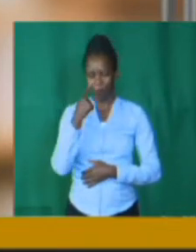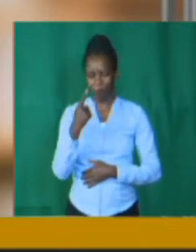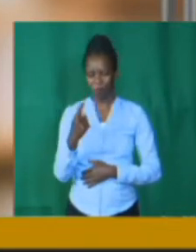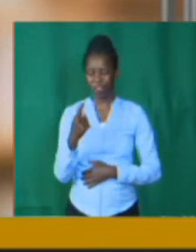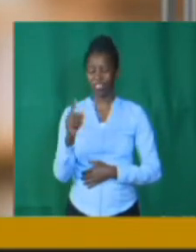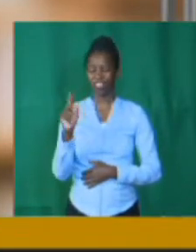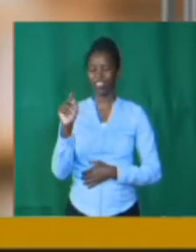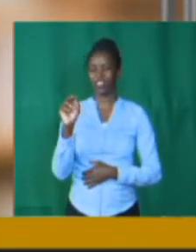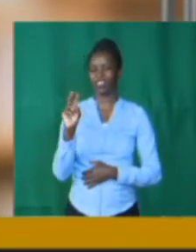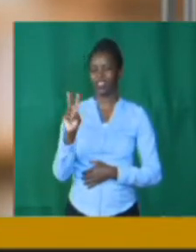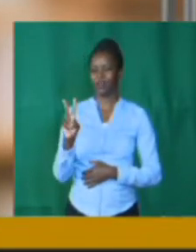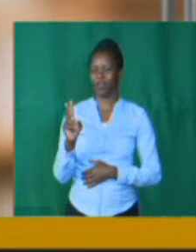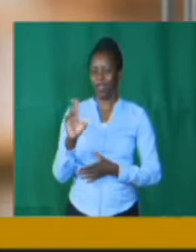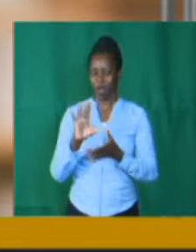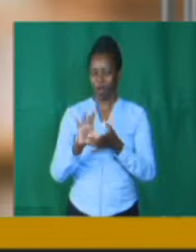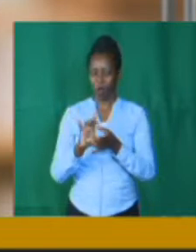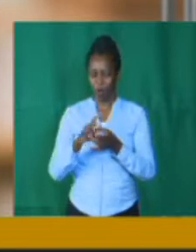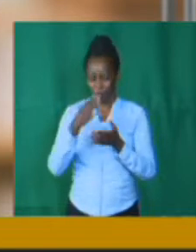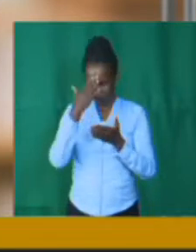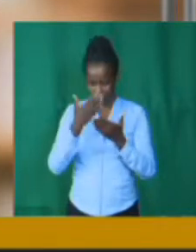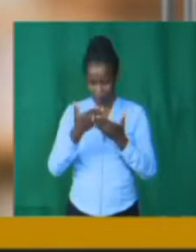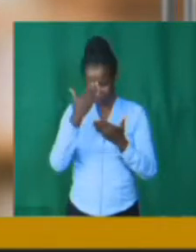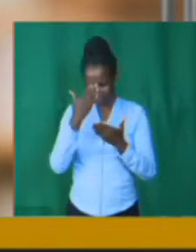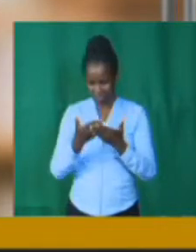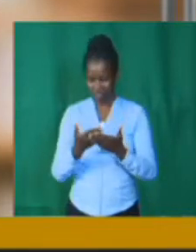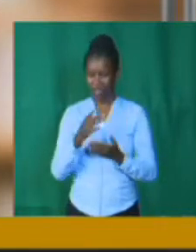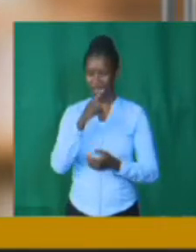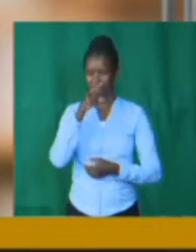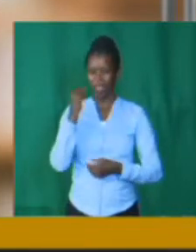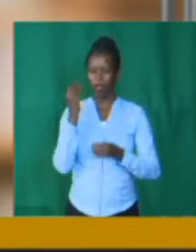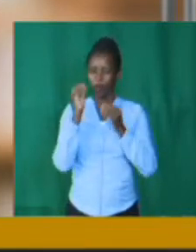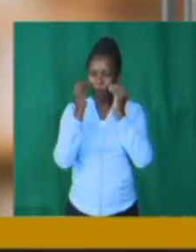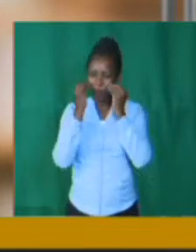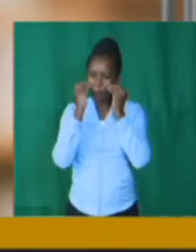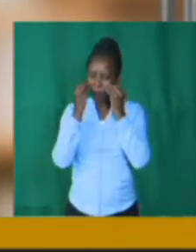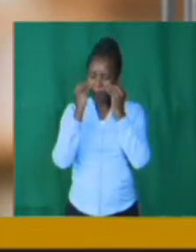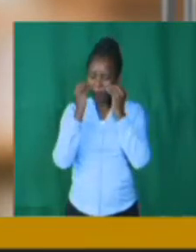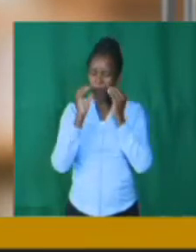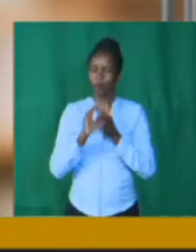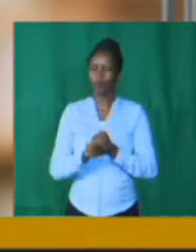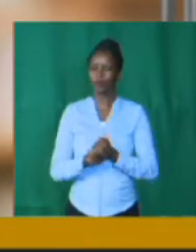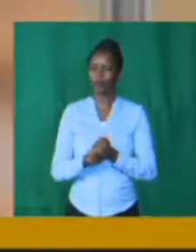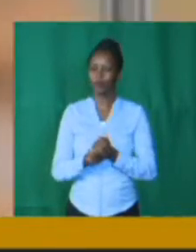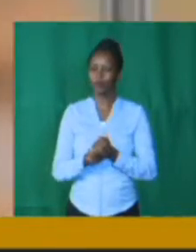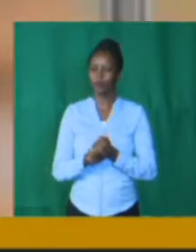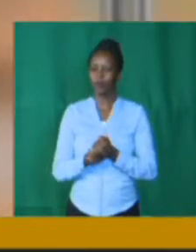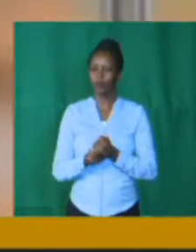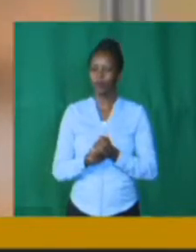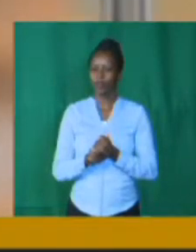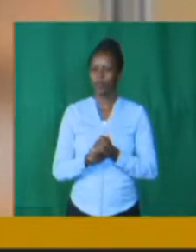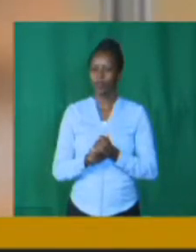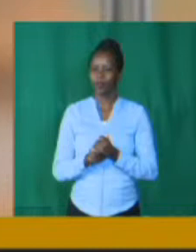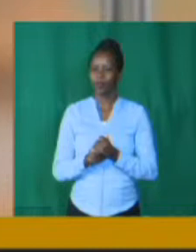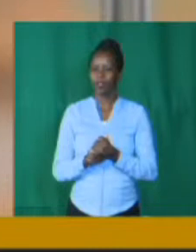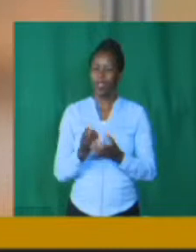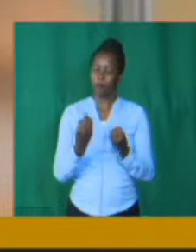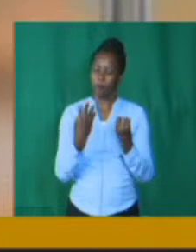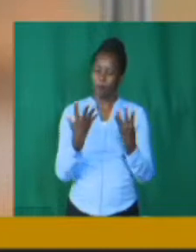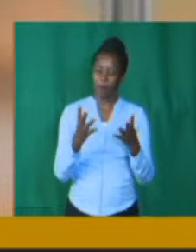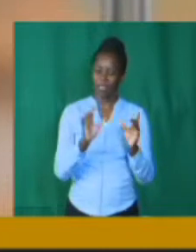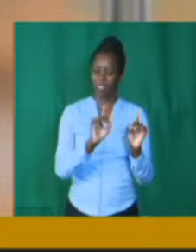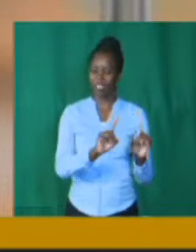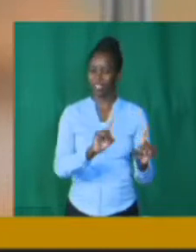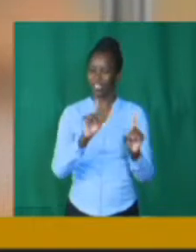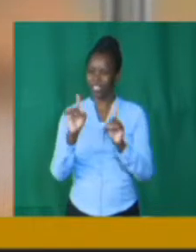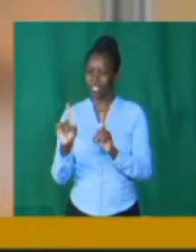watching our program Home Study. I am Nogwazi Dlamini and with me right now in the studio is the Form 5s mathematics teacher